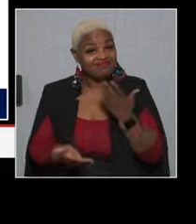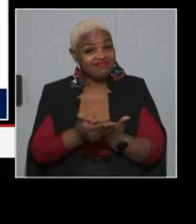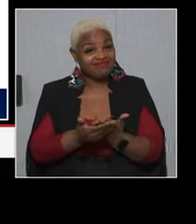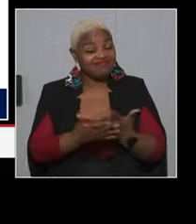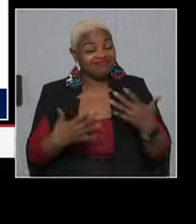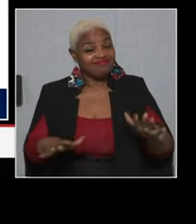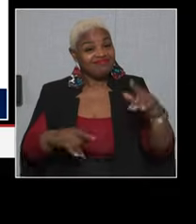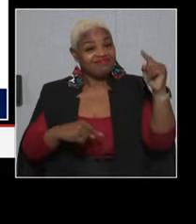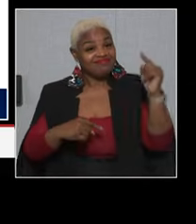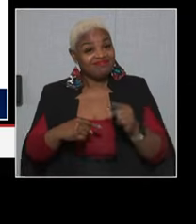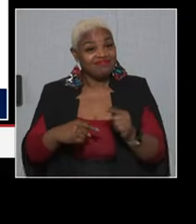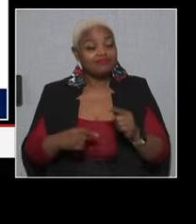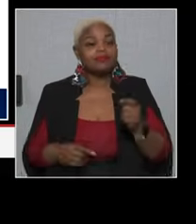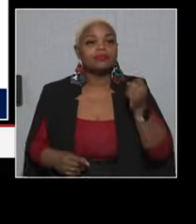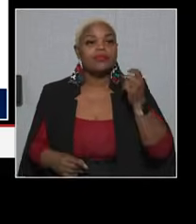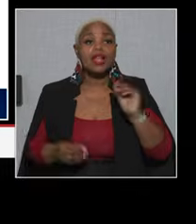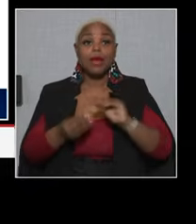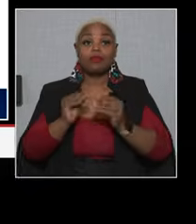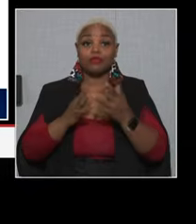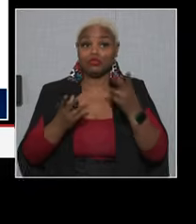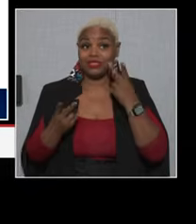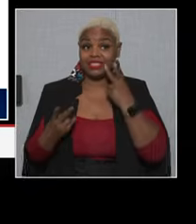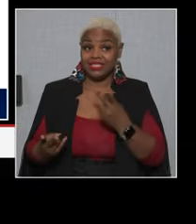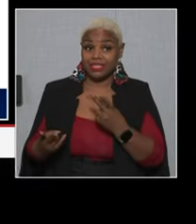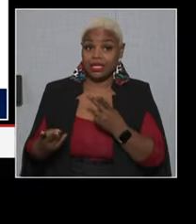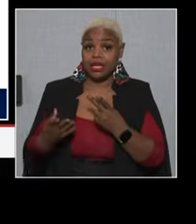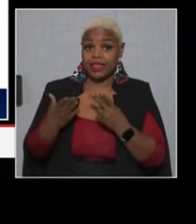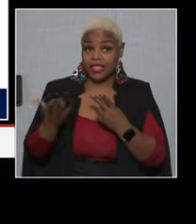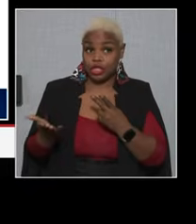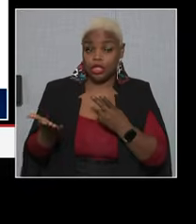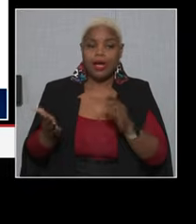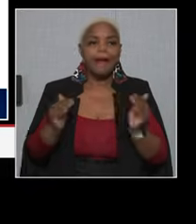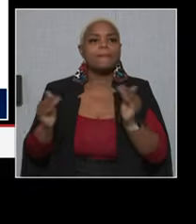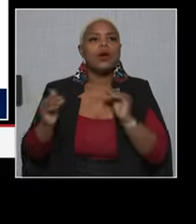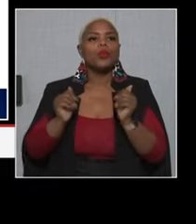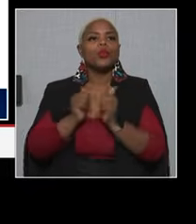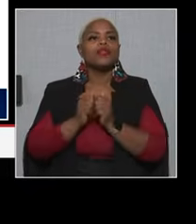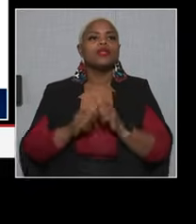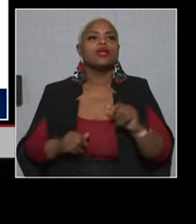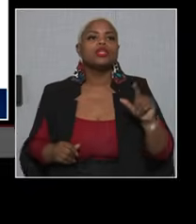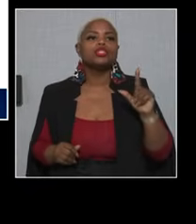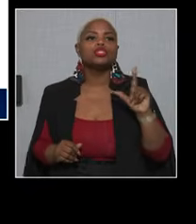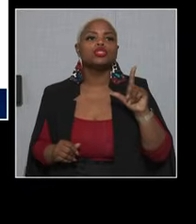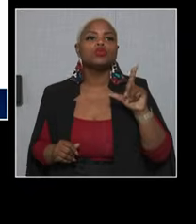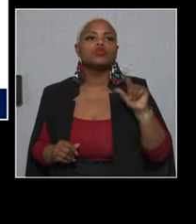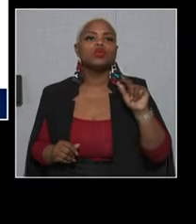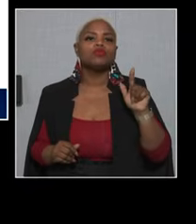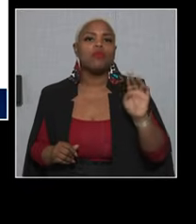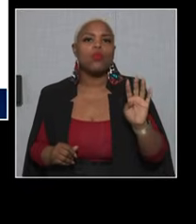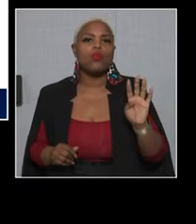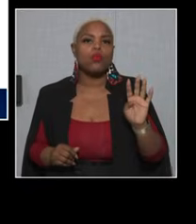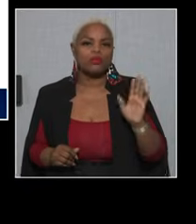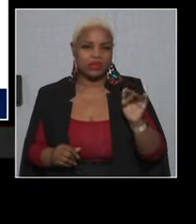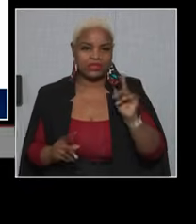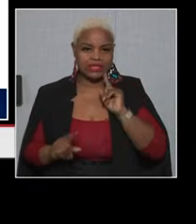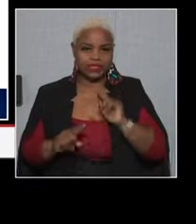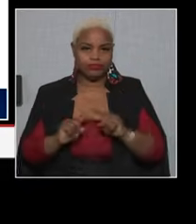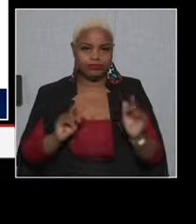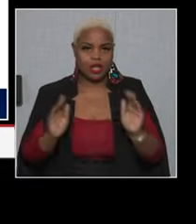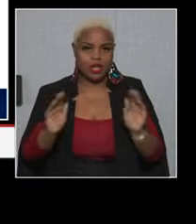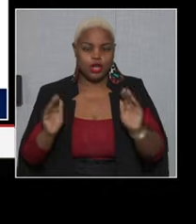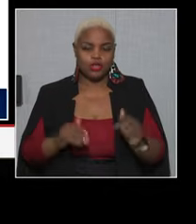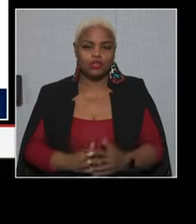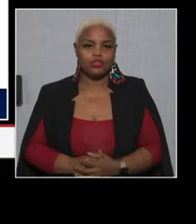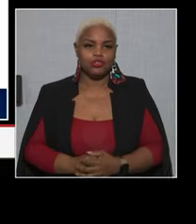to 2024, a year that ended with significant crime reductions compared to 2023. Our robberies